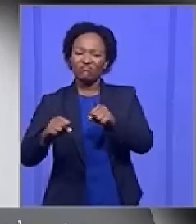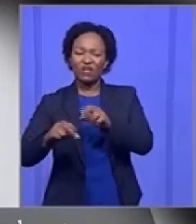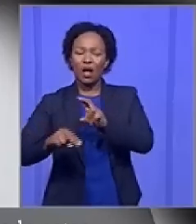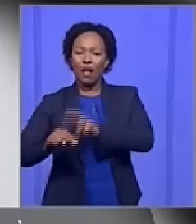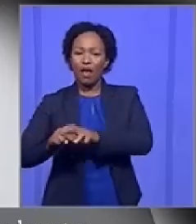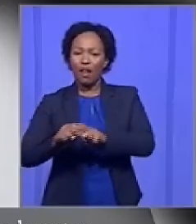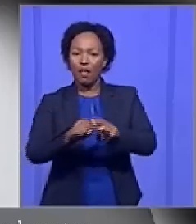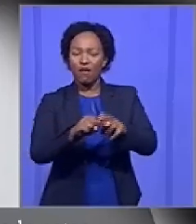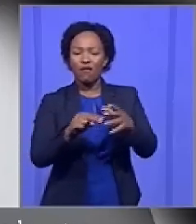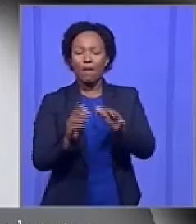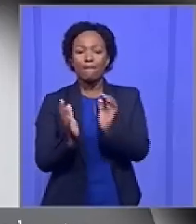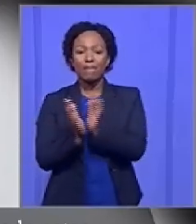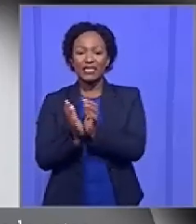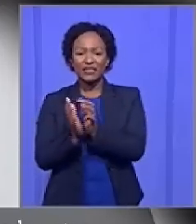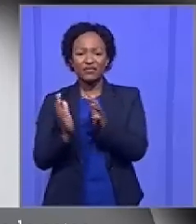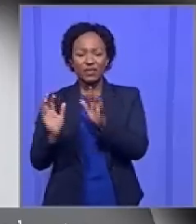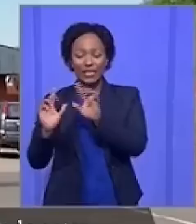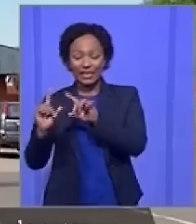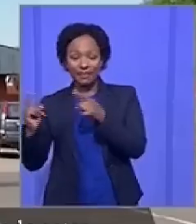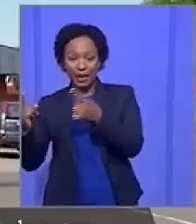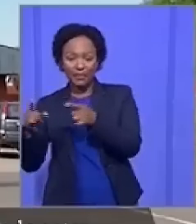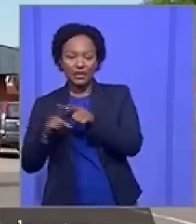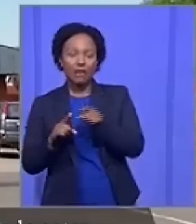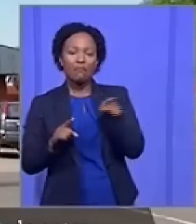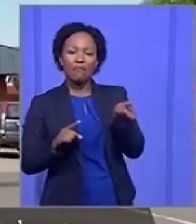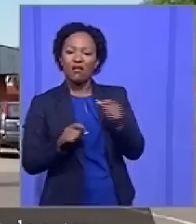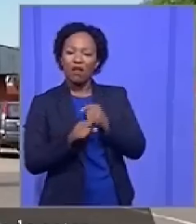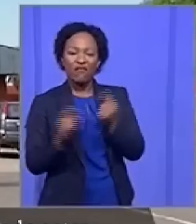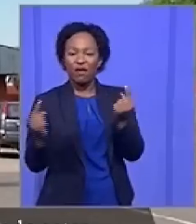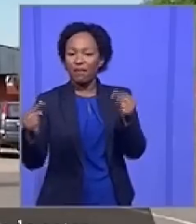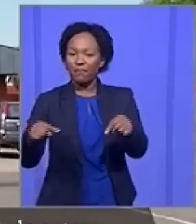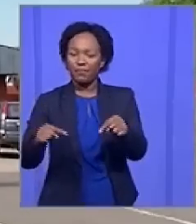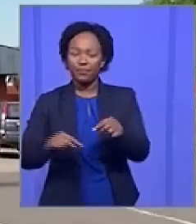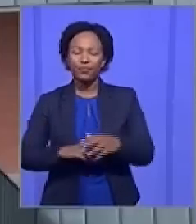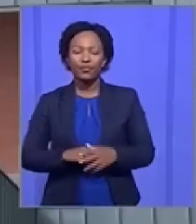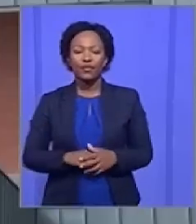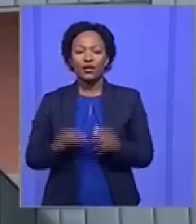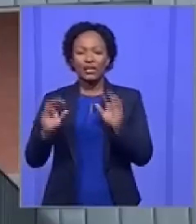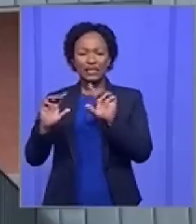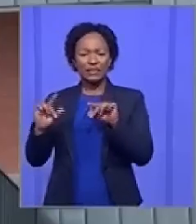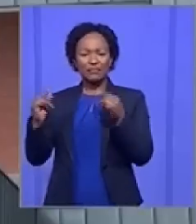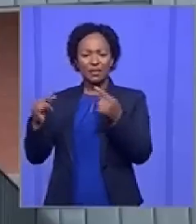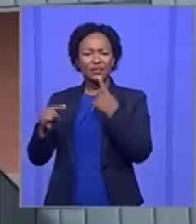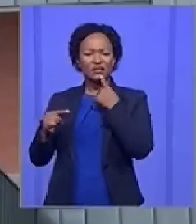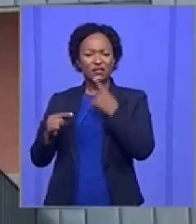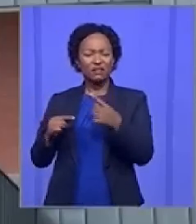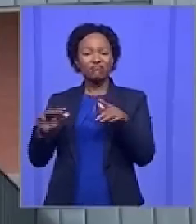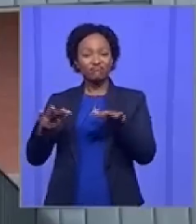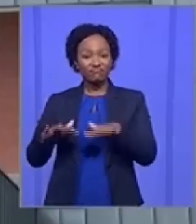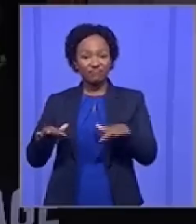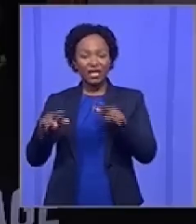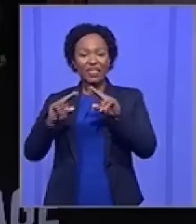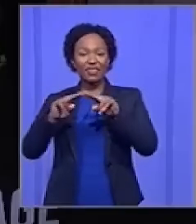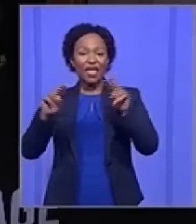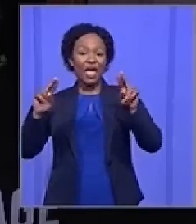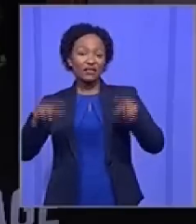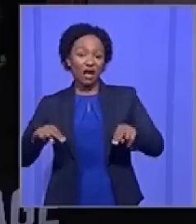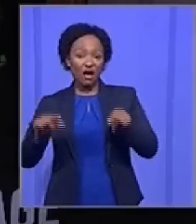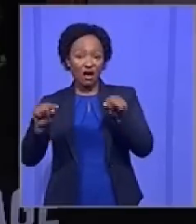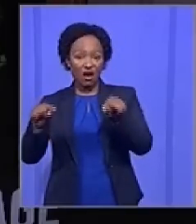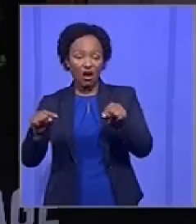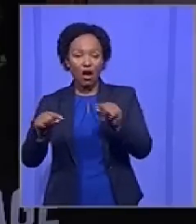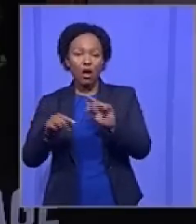meeting which was agreed upon in their presence. Lefapha le latotse ditlaleho tsa hore sebaka sena sa ditshwantshiso tsa kalaneng ha se